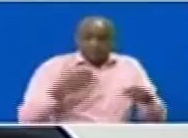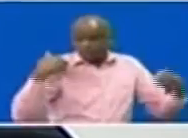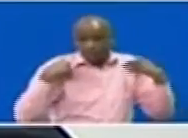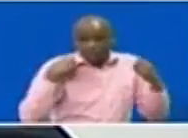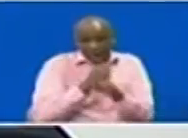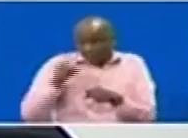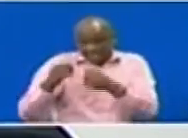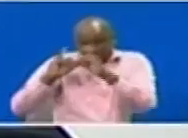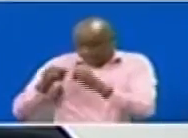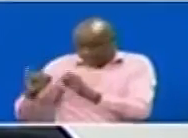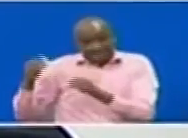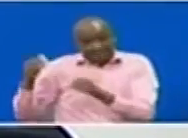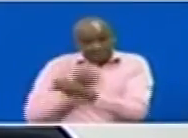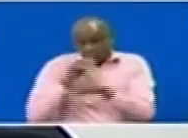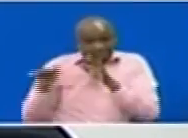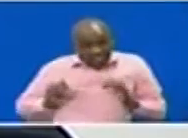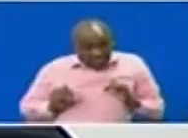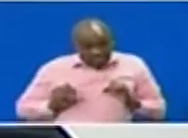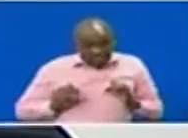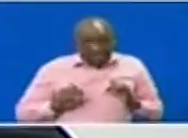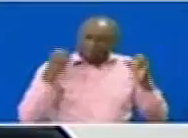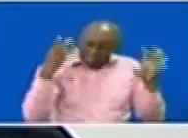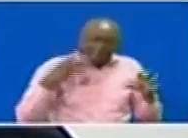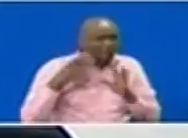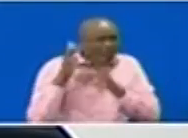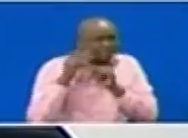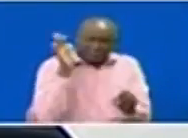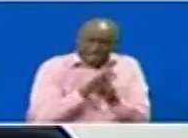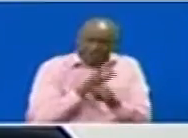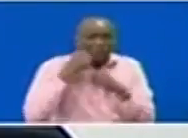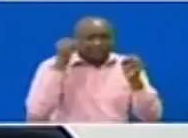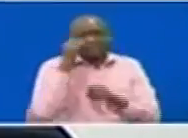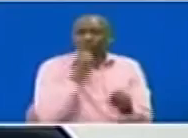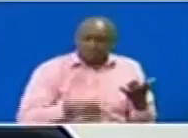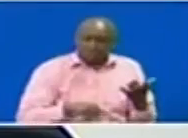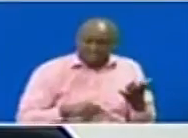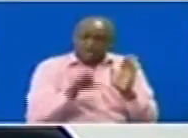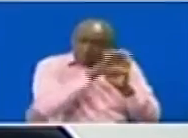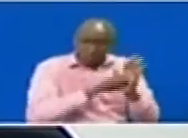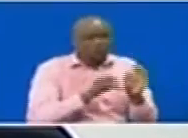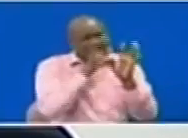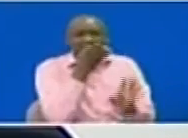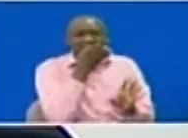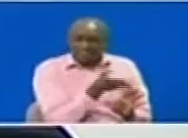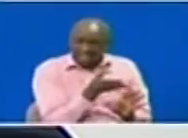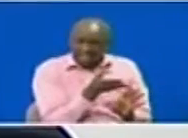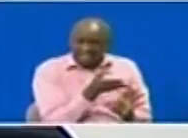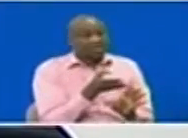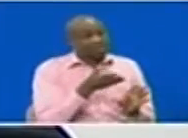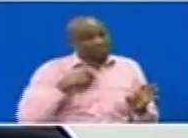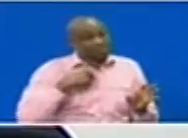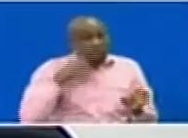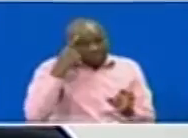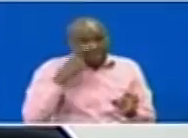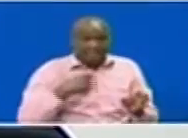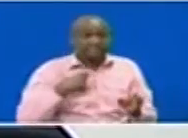the work of these people. So sometimes I think we expect too much from the president. We expect him to break the constitution so that he can be seen to be the